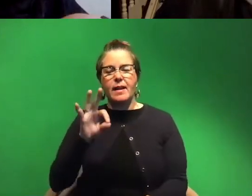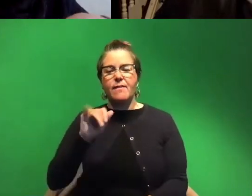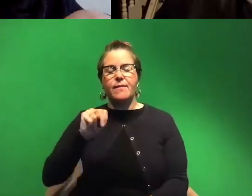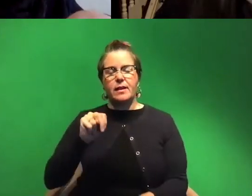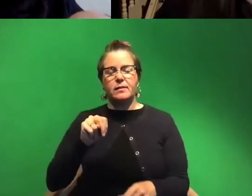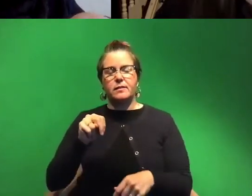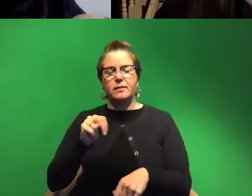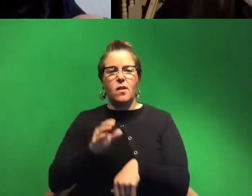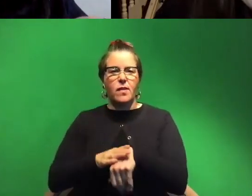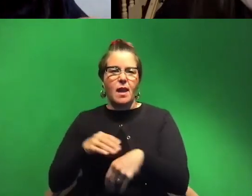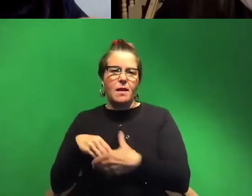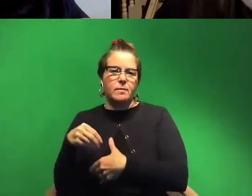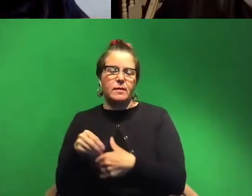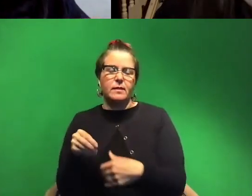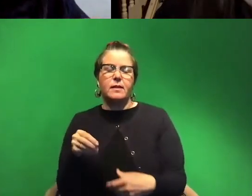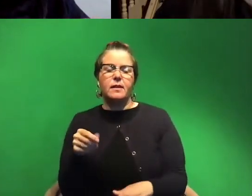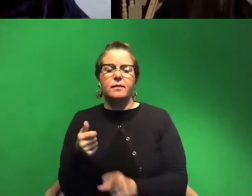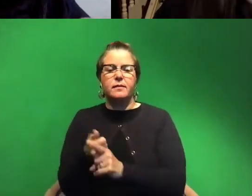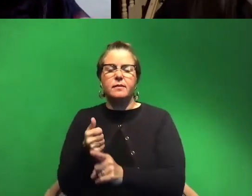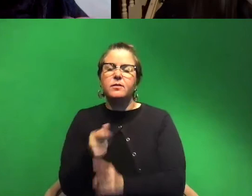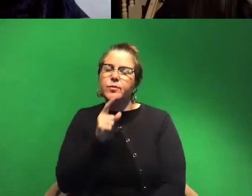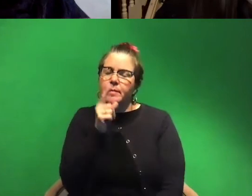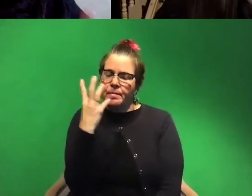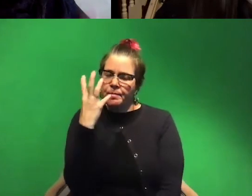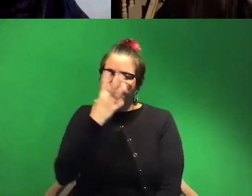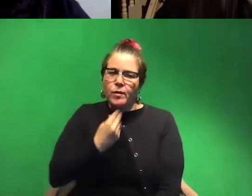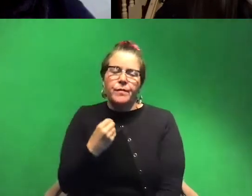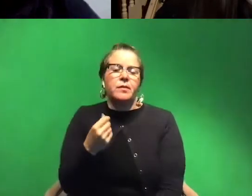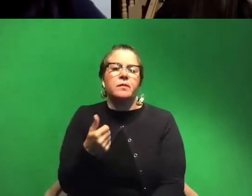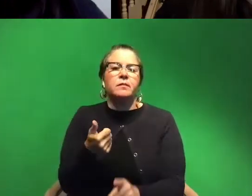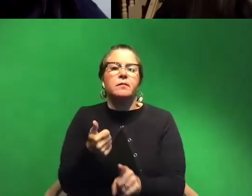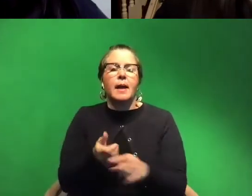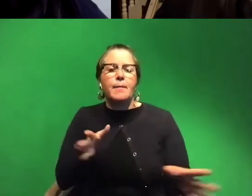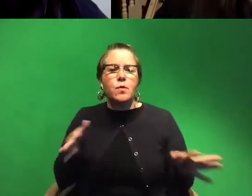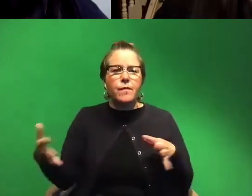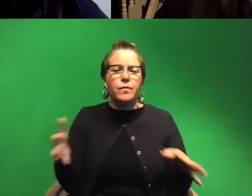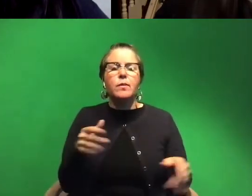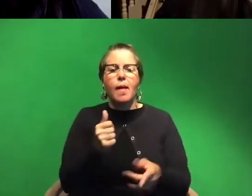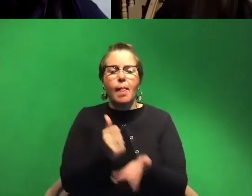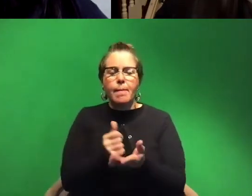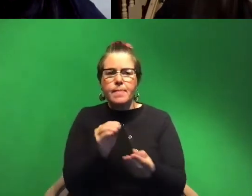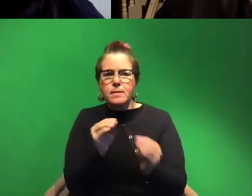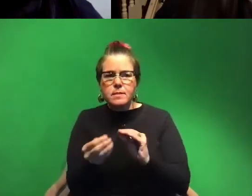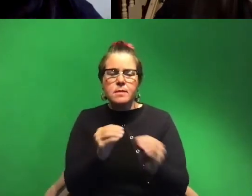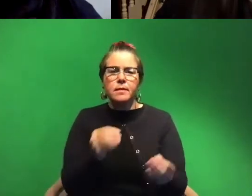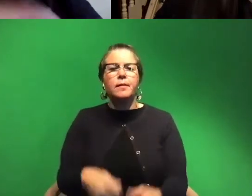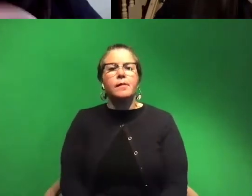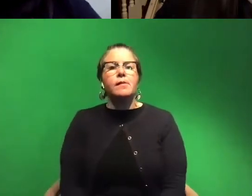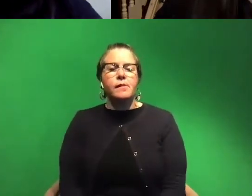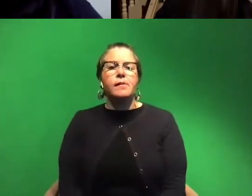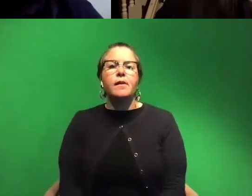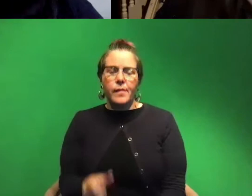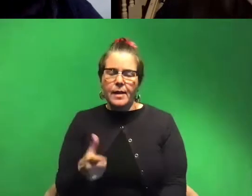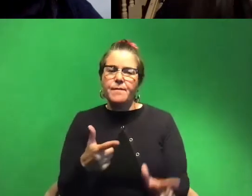outside, and they're really, really, really beautiful, the way that they're able to move those to help them adjust. And so that's how they get